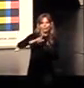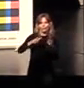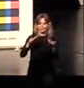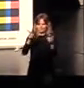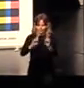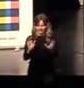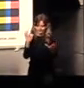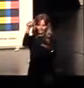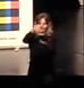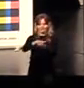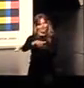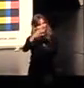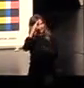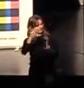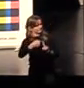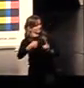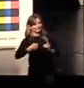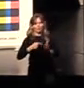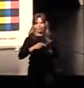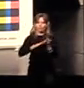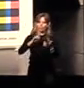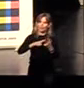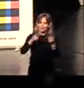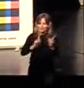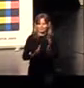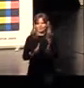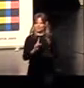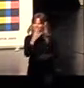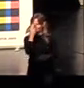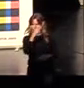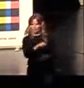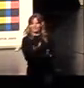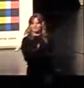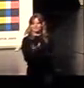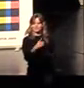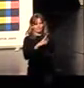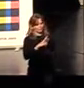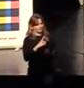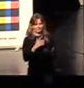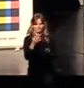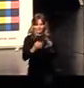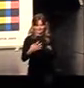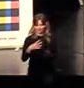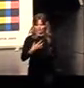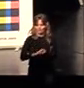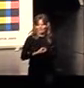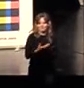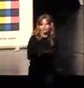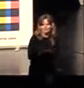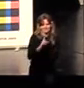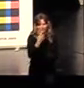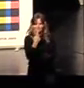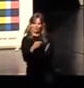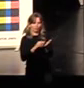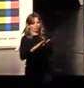to express tinnen collectief politieke wil en hier het is important to